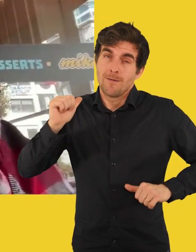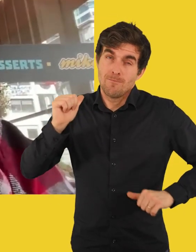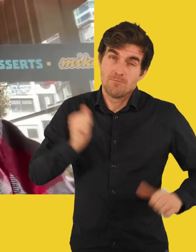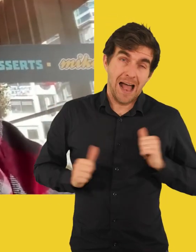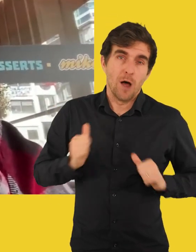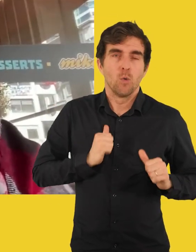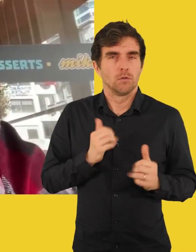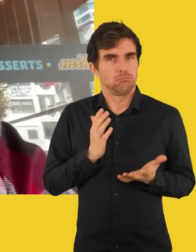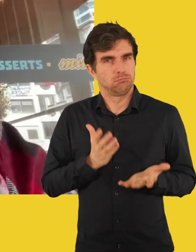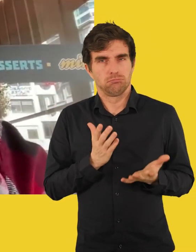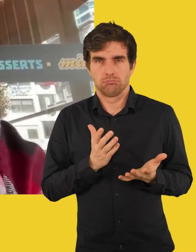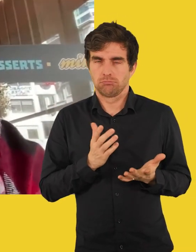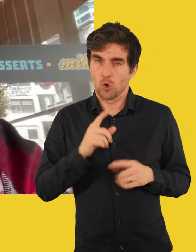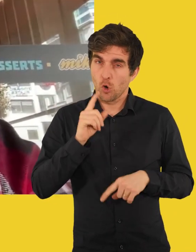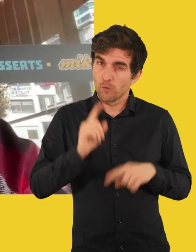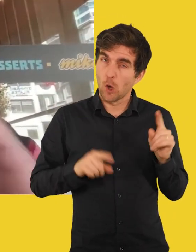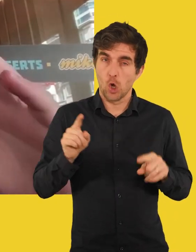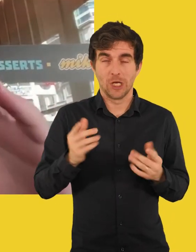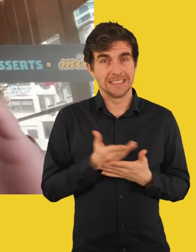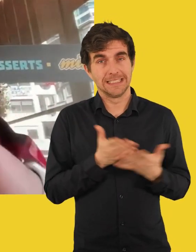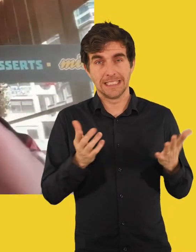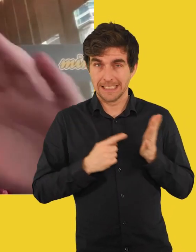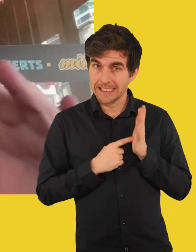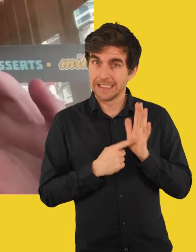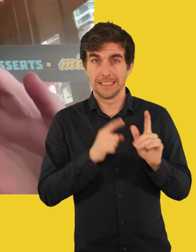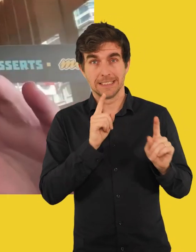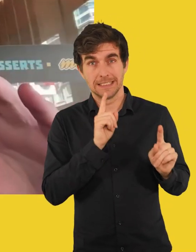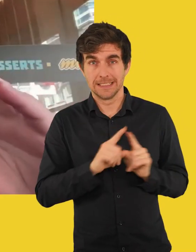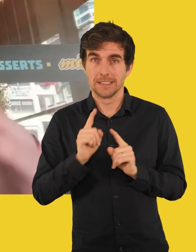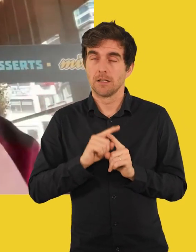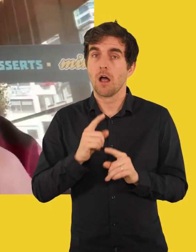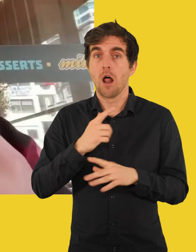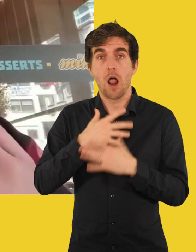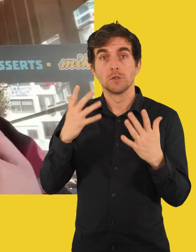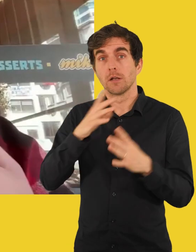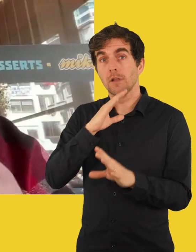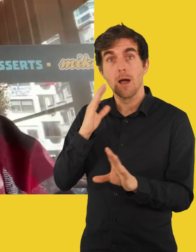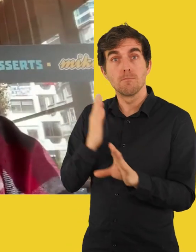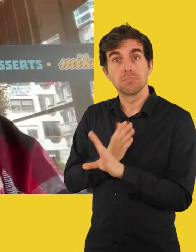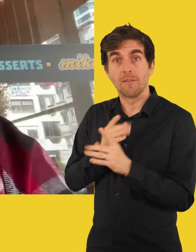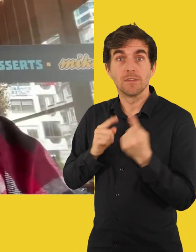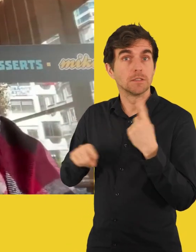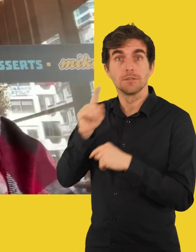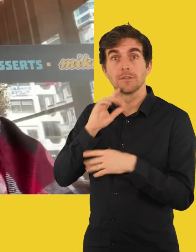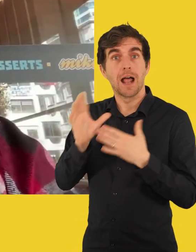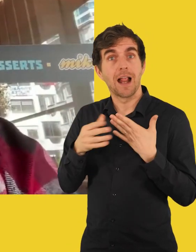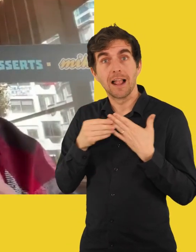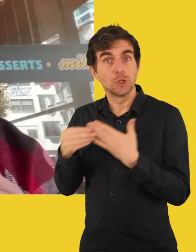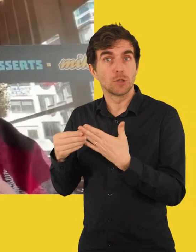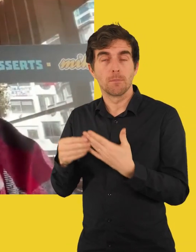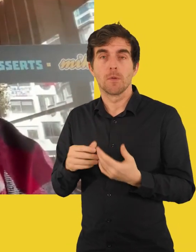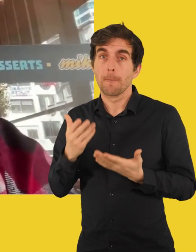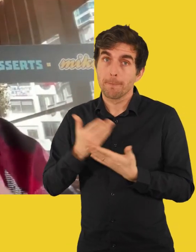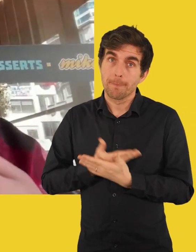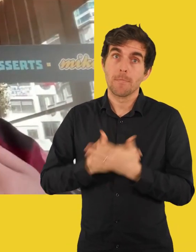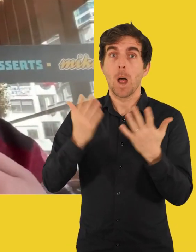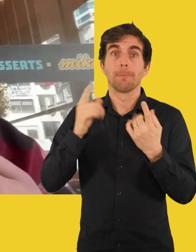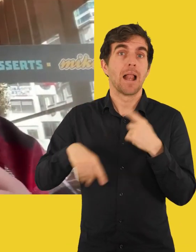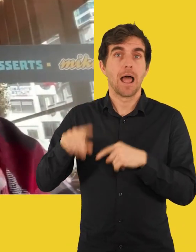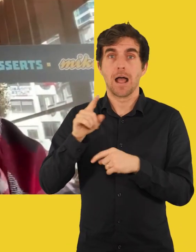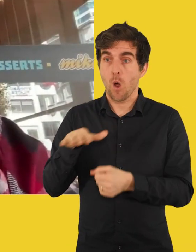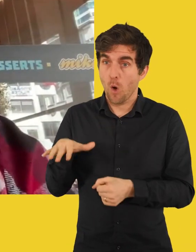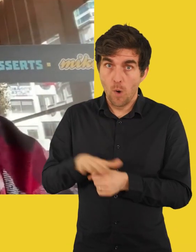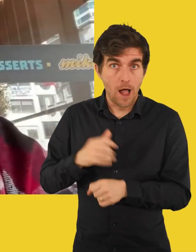us most proud of the authentic portrait of diversity, because a lot of private sector leaders, public